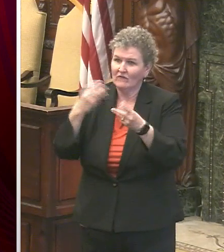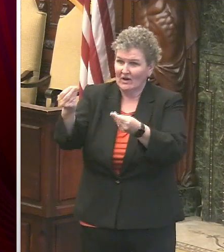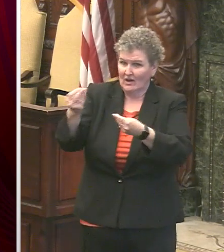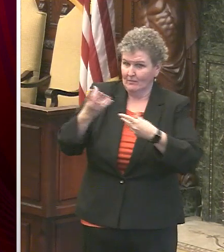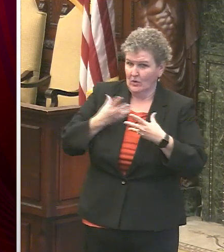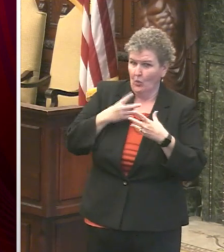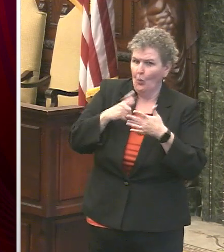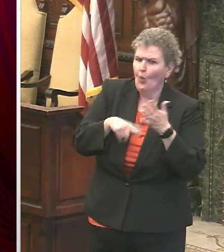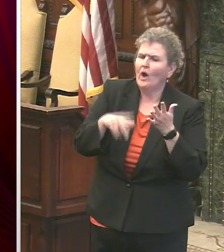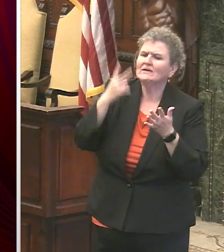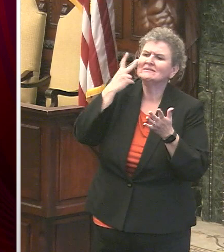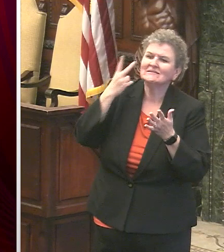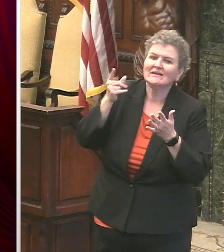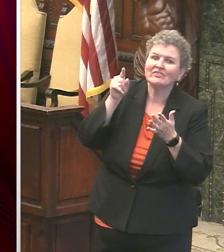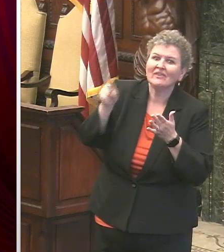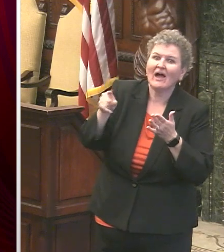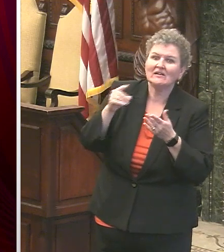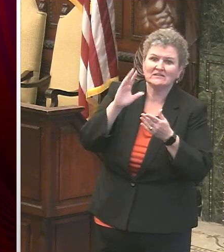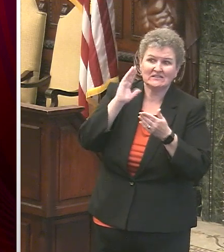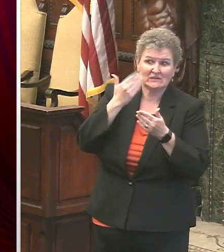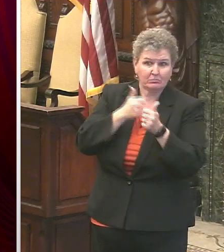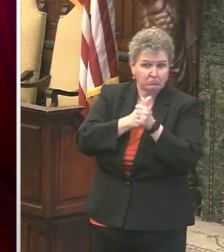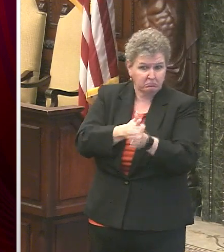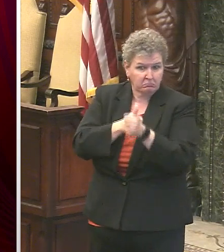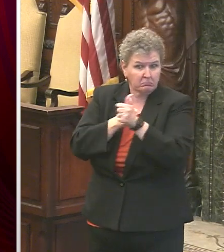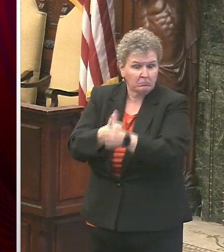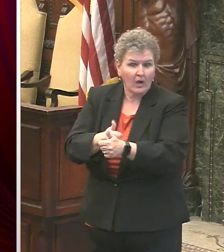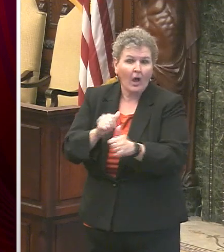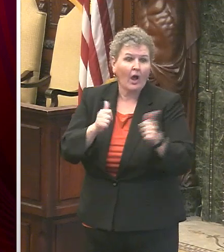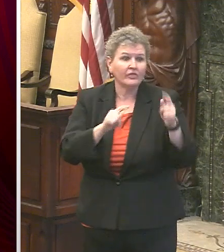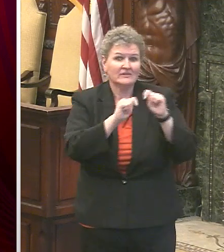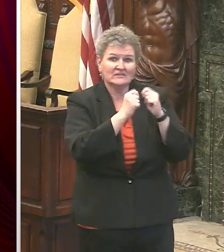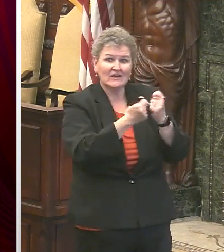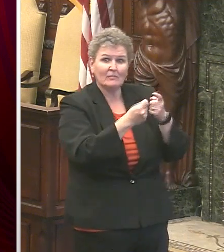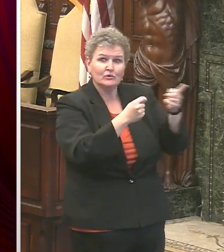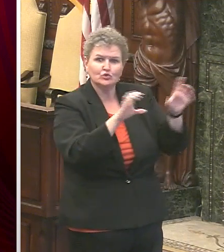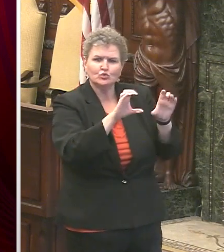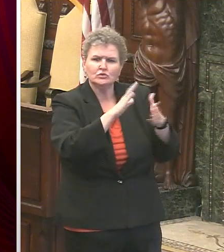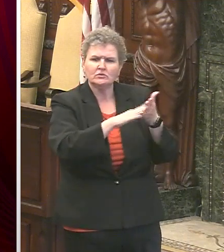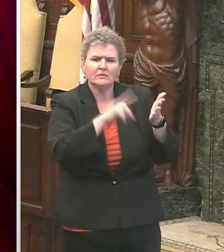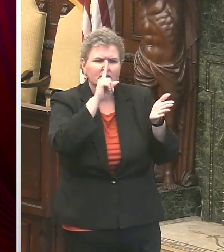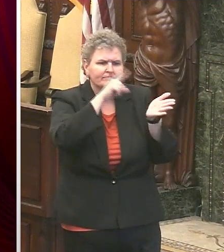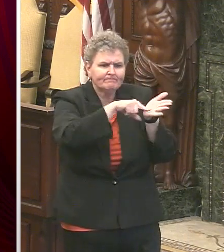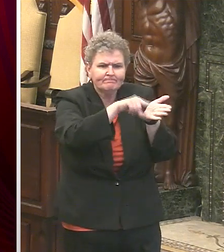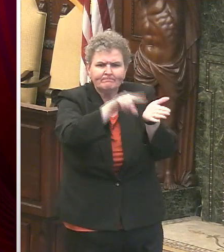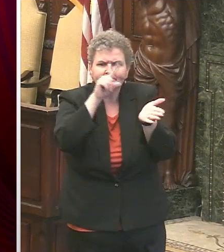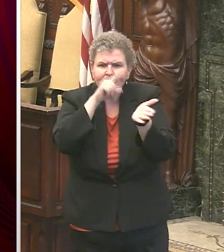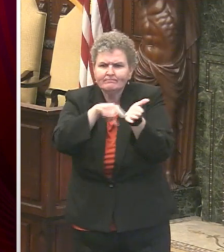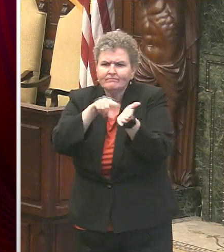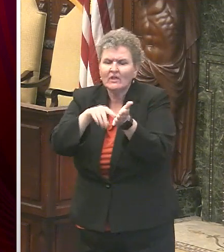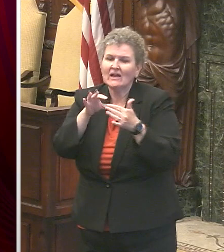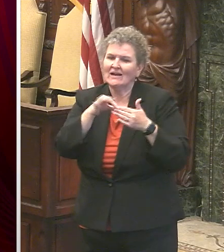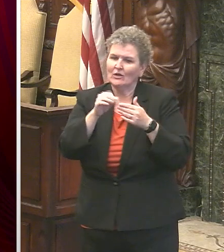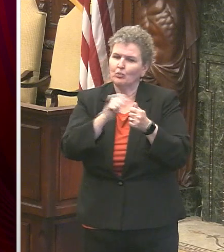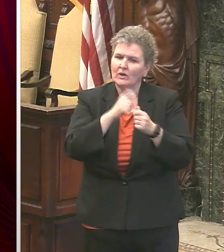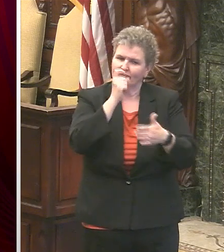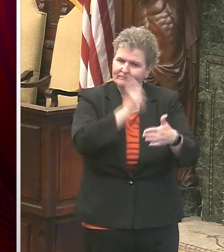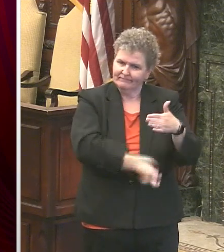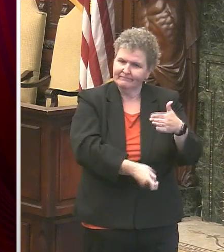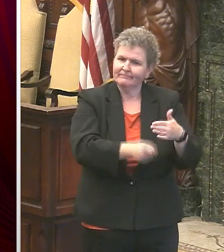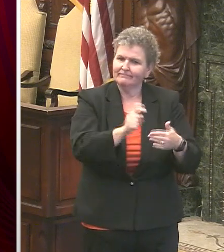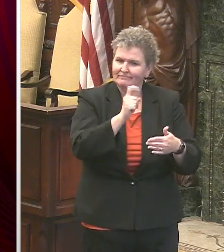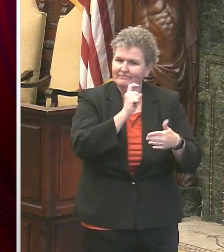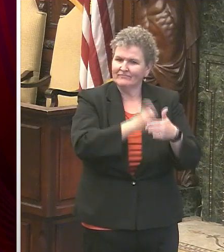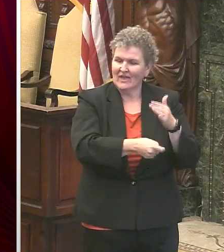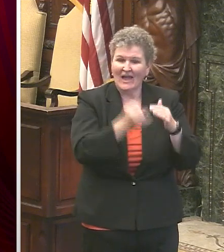whether the restaurants are in compliance. And there's another team of inspectors that do an inspection that would lead to sanctions if they were out of compliance.